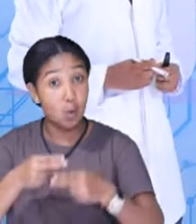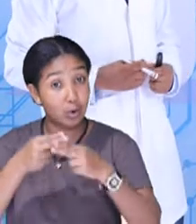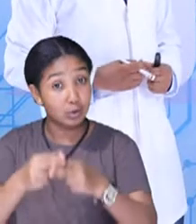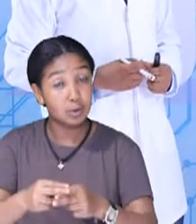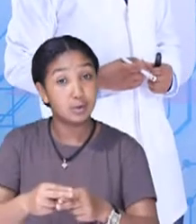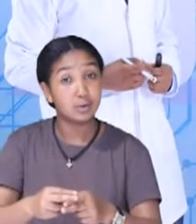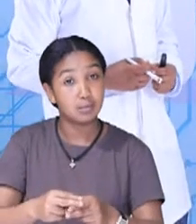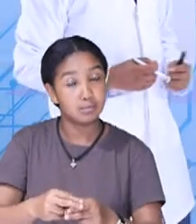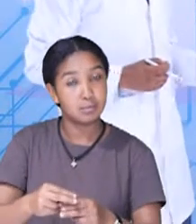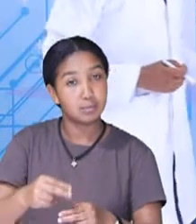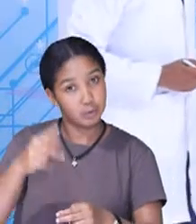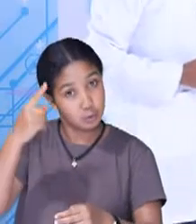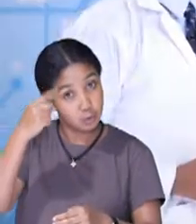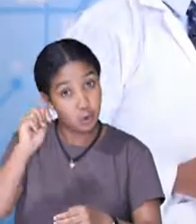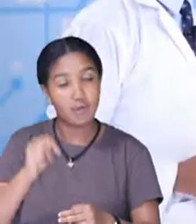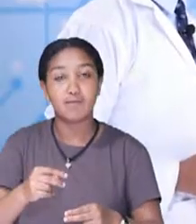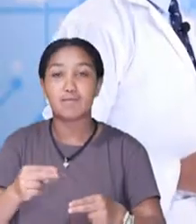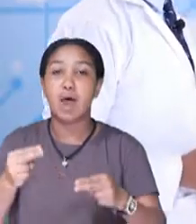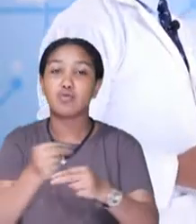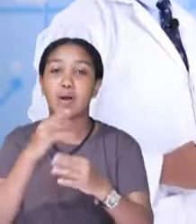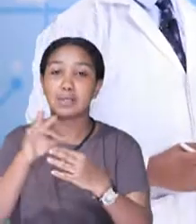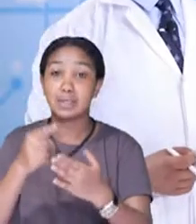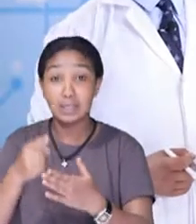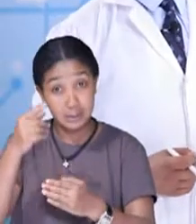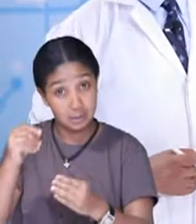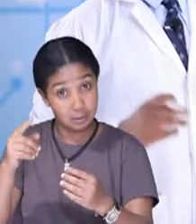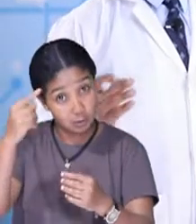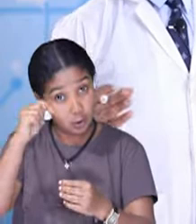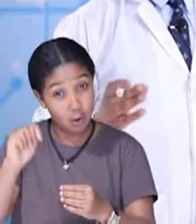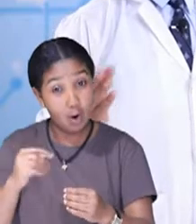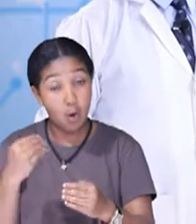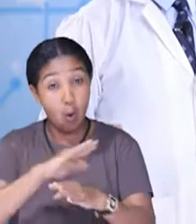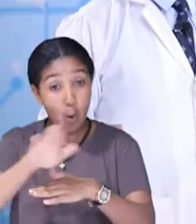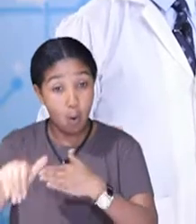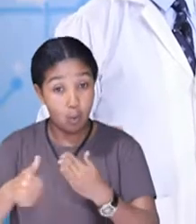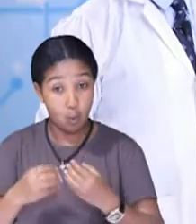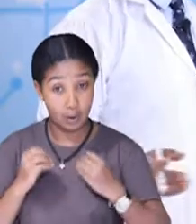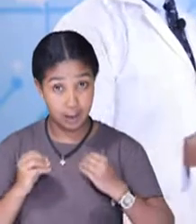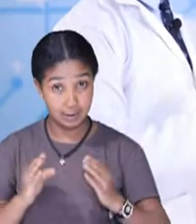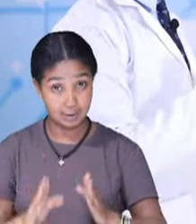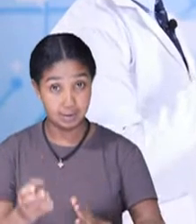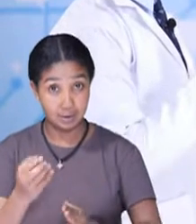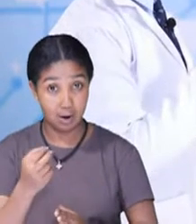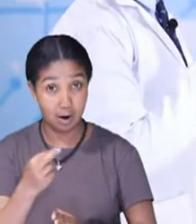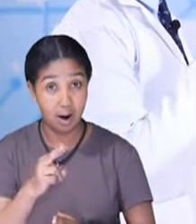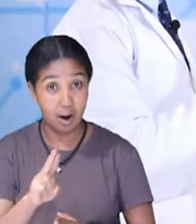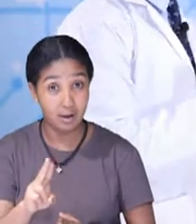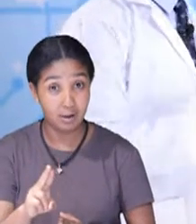called theory of natural selection. In his theory, all organisms